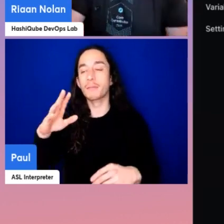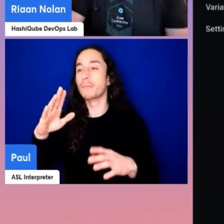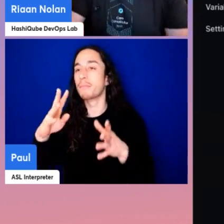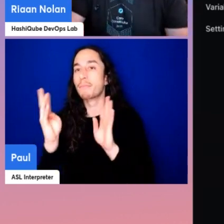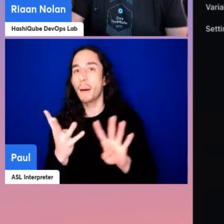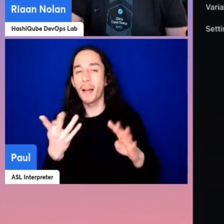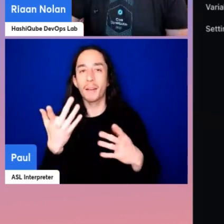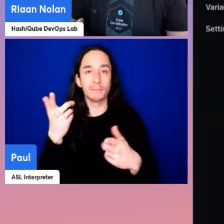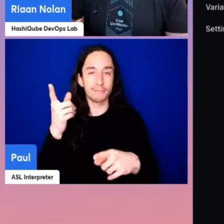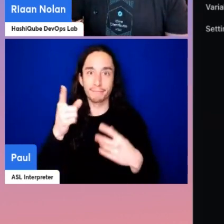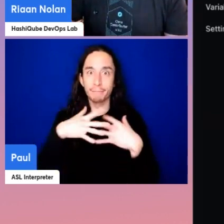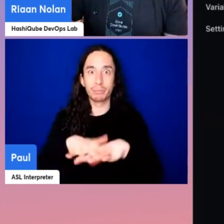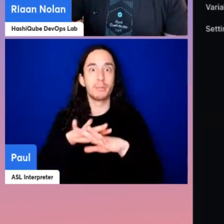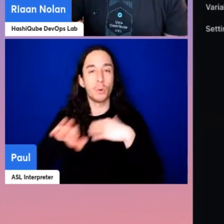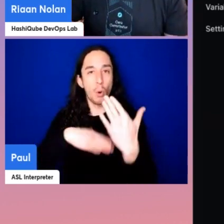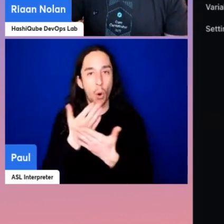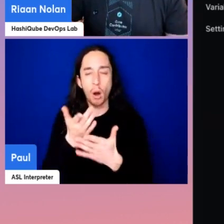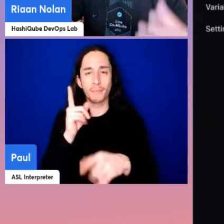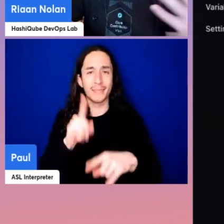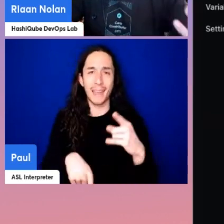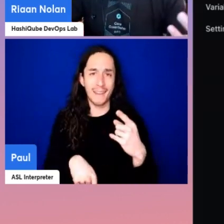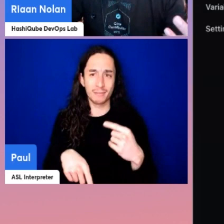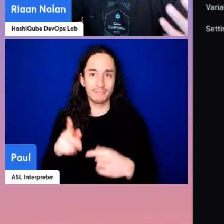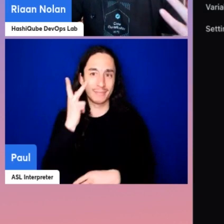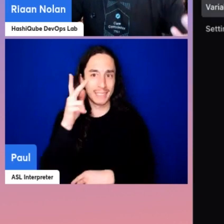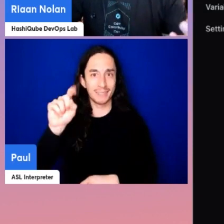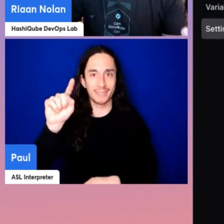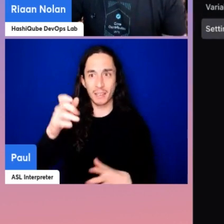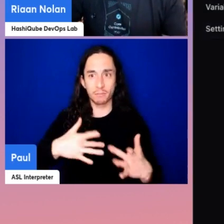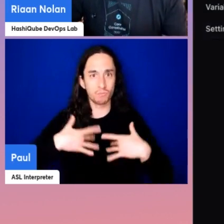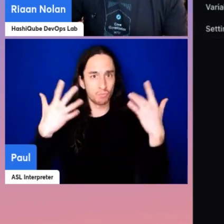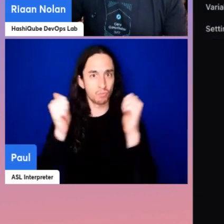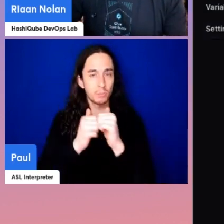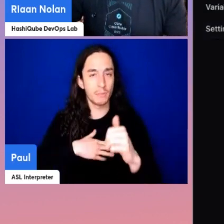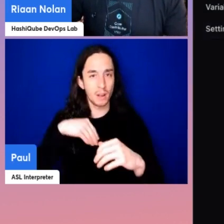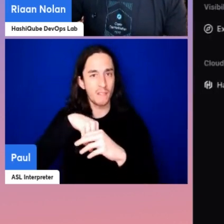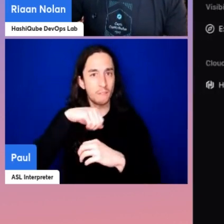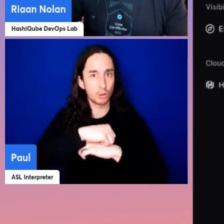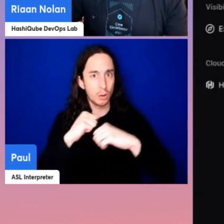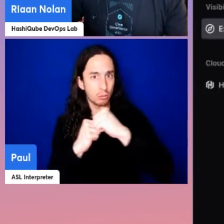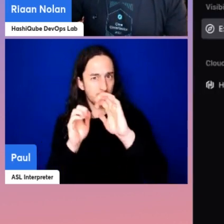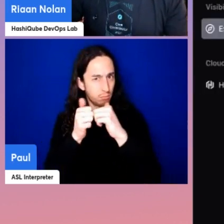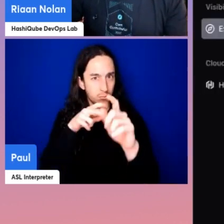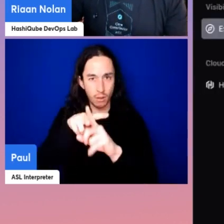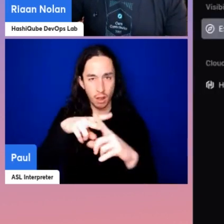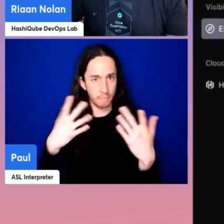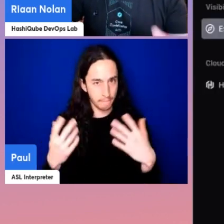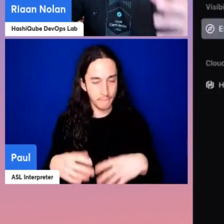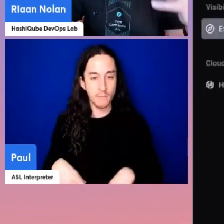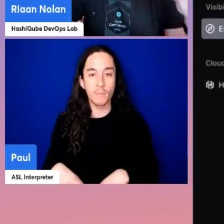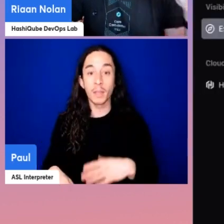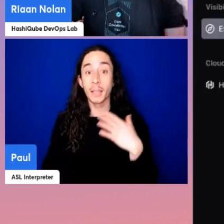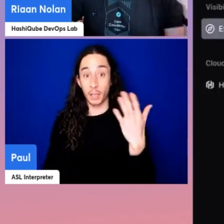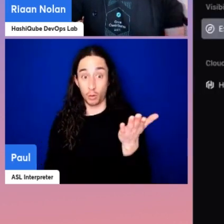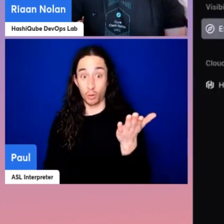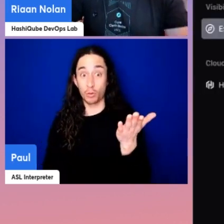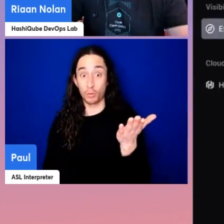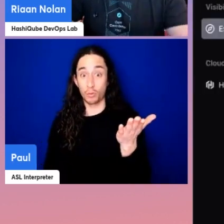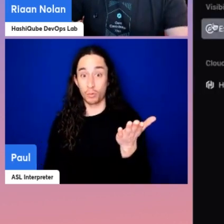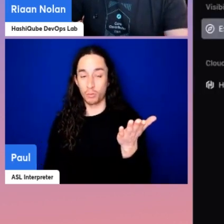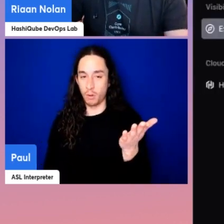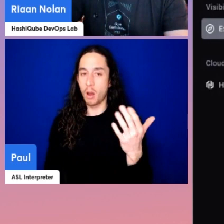whatever pipeline to see the state of your infrastructure at play. Well, if we go here, we can have